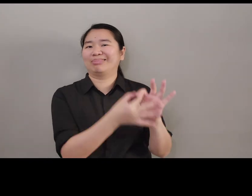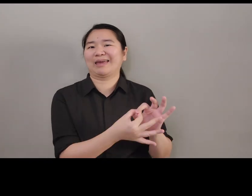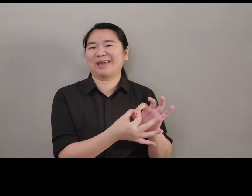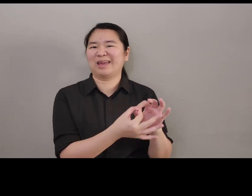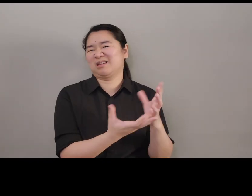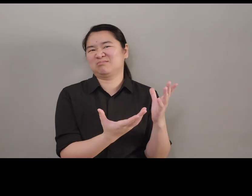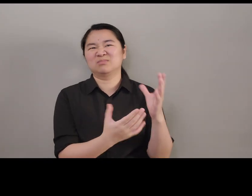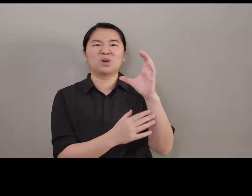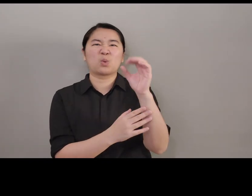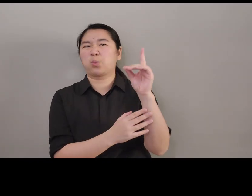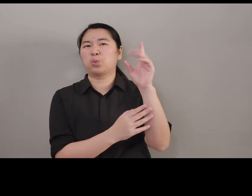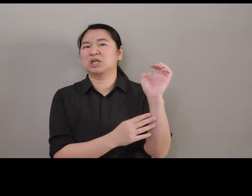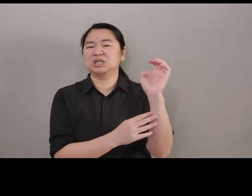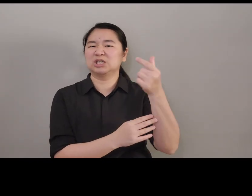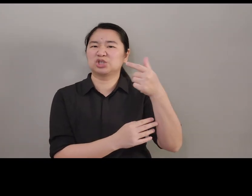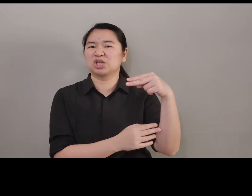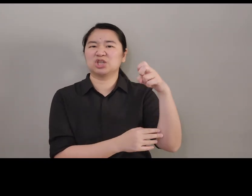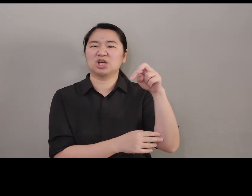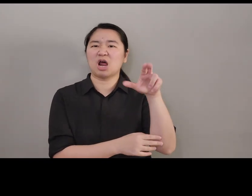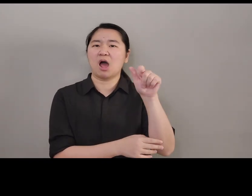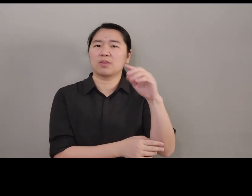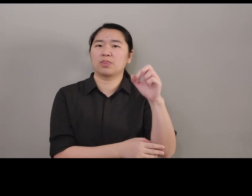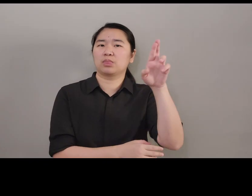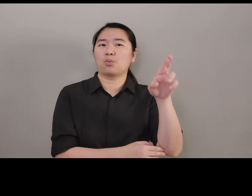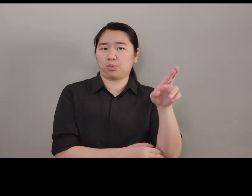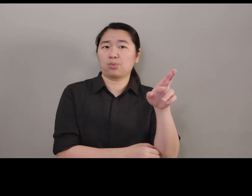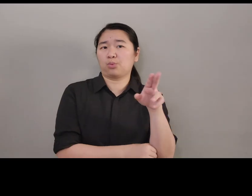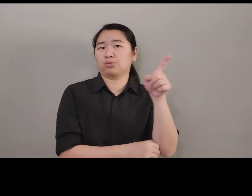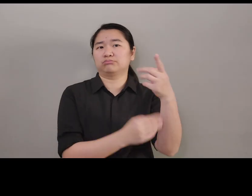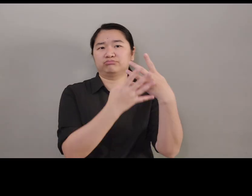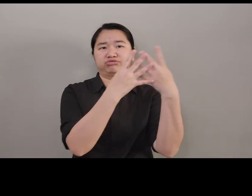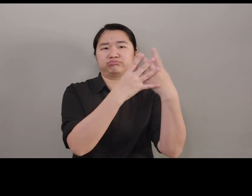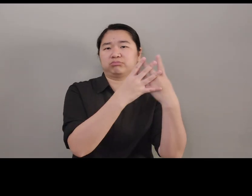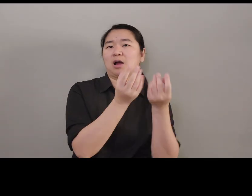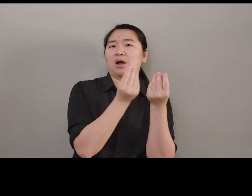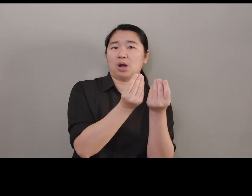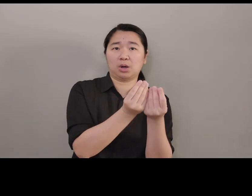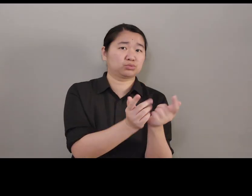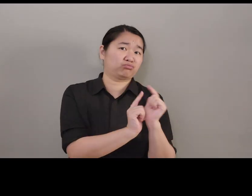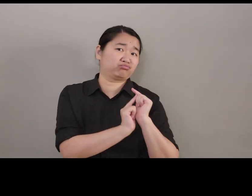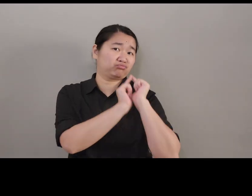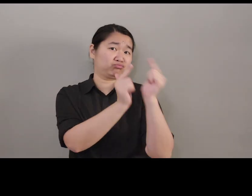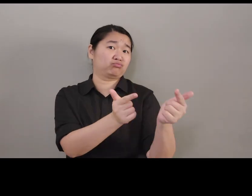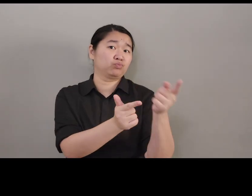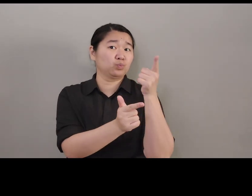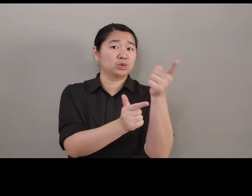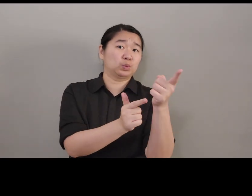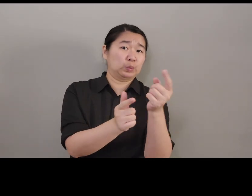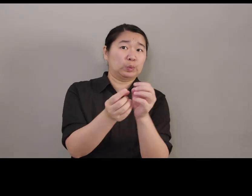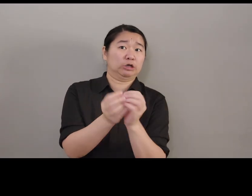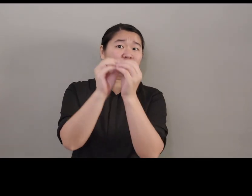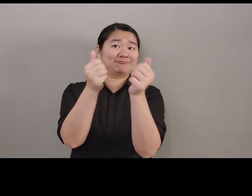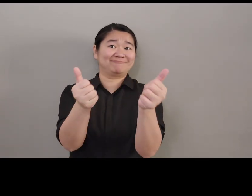you, I have let you share your screen. Nobody else is allowed to do that. But this is a very special, only for you. Take it